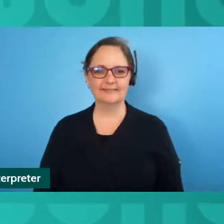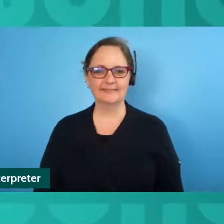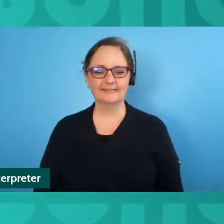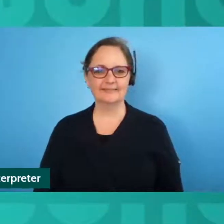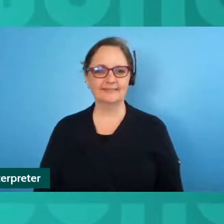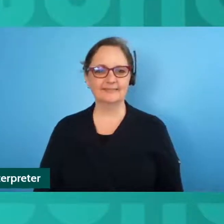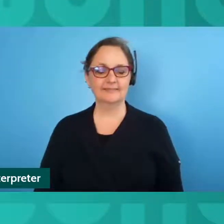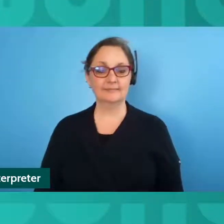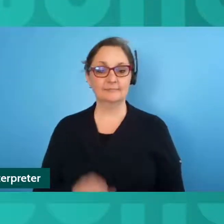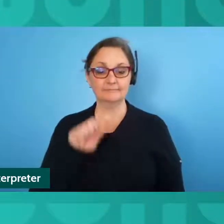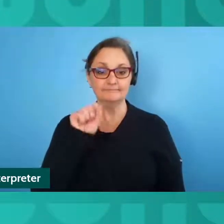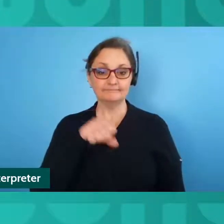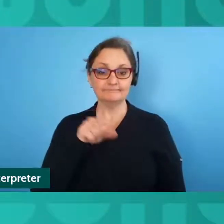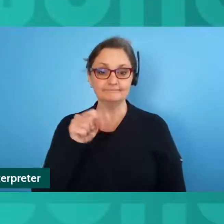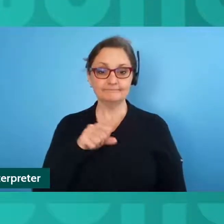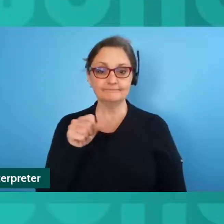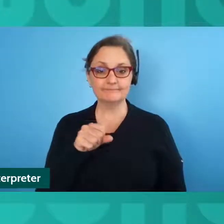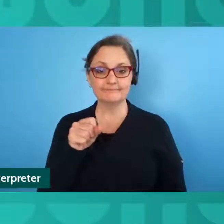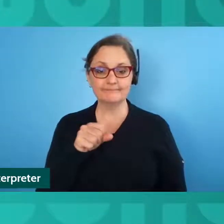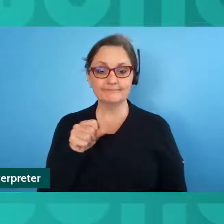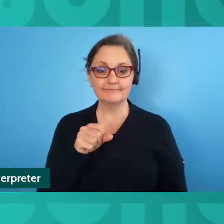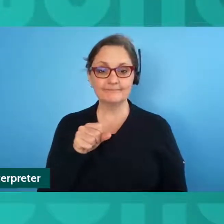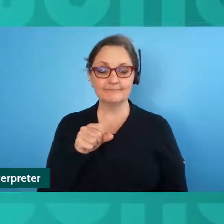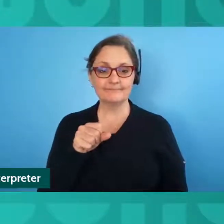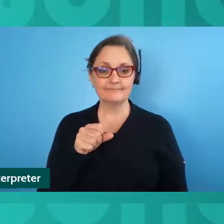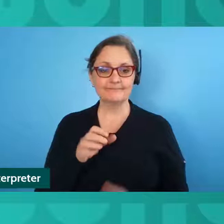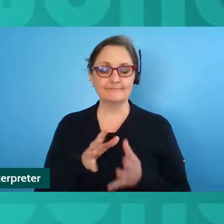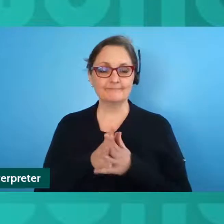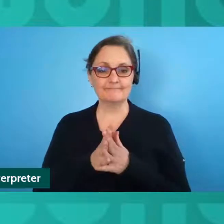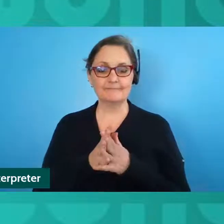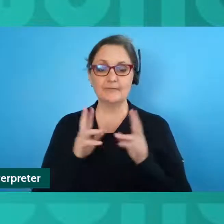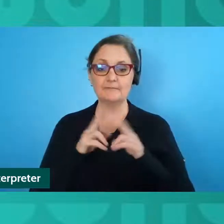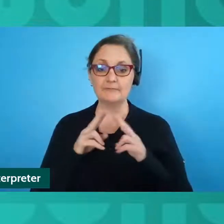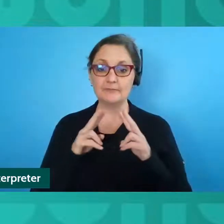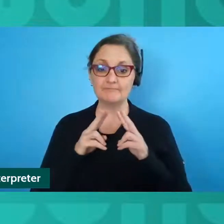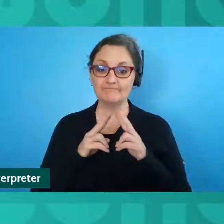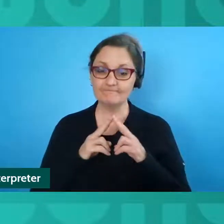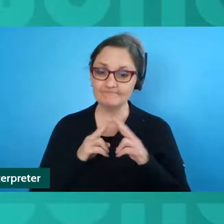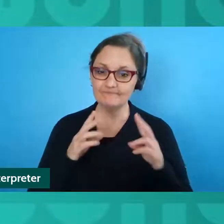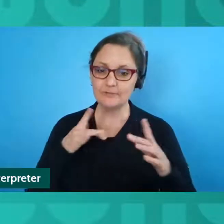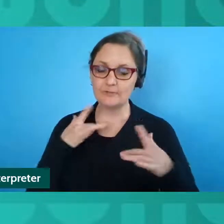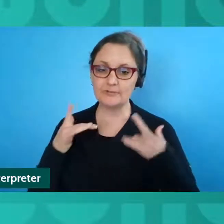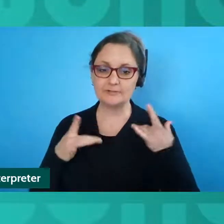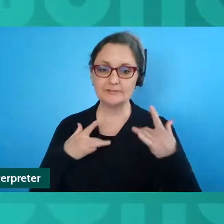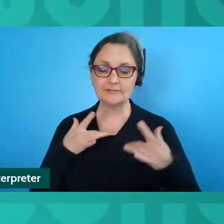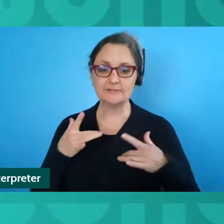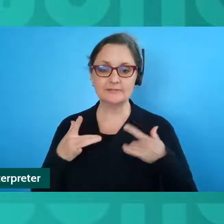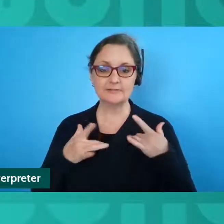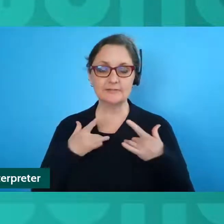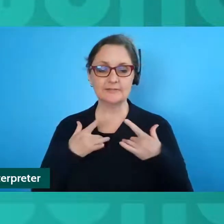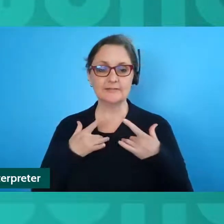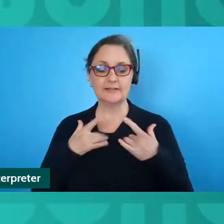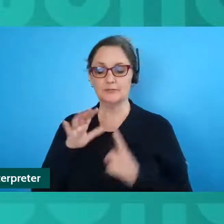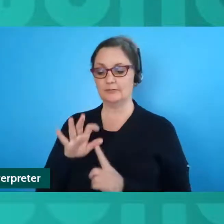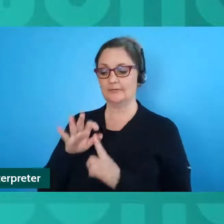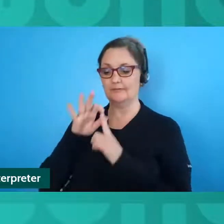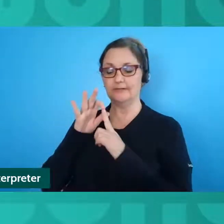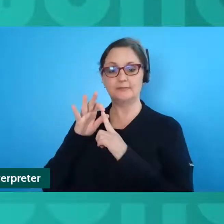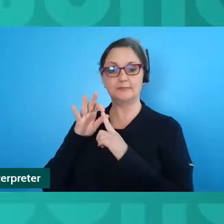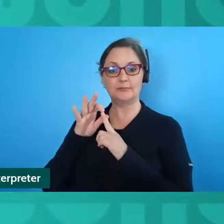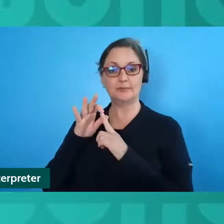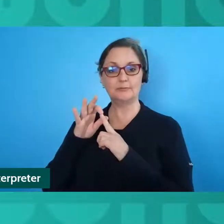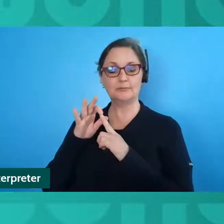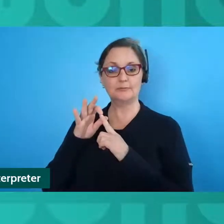I absolutely am. So I am very, very excited to get our special segment for